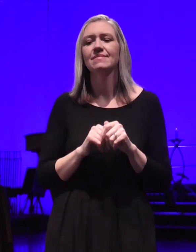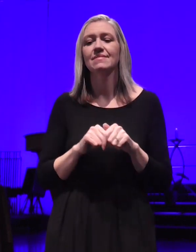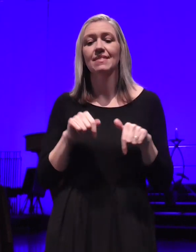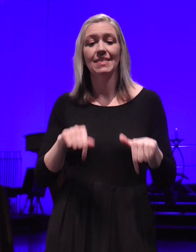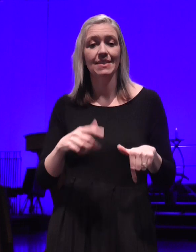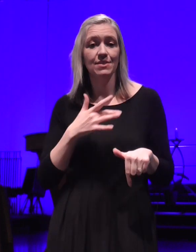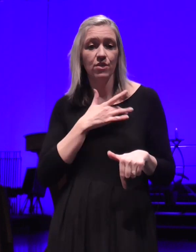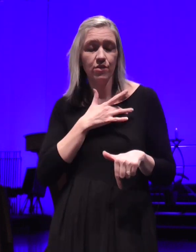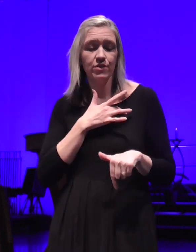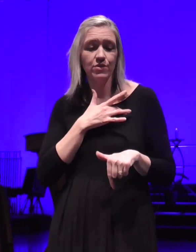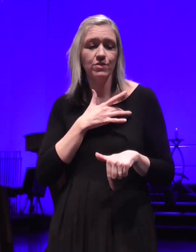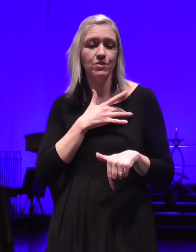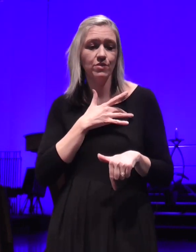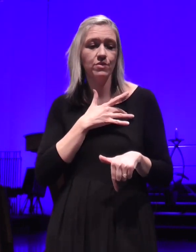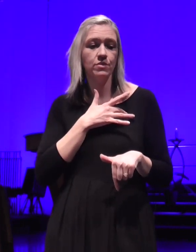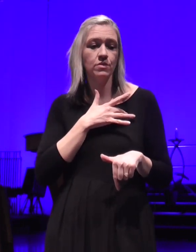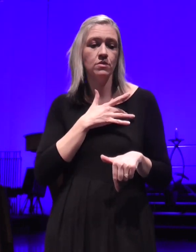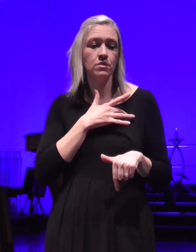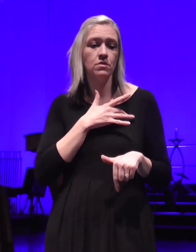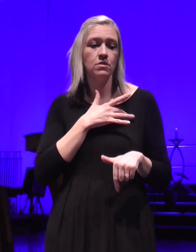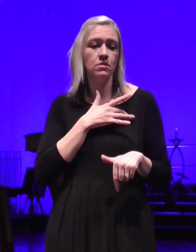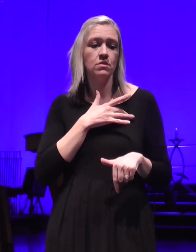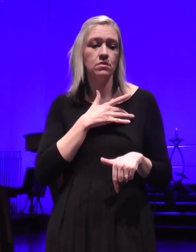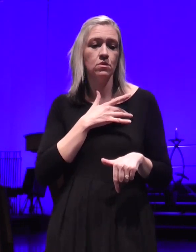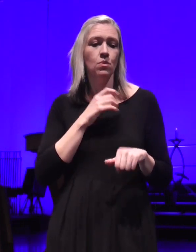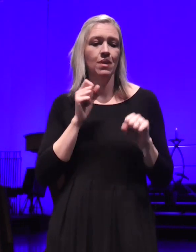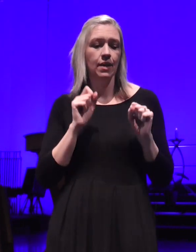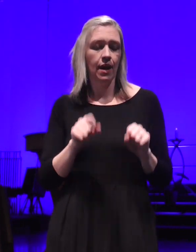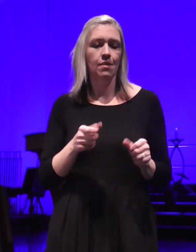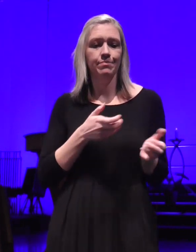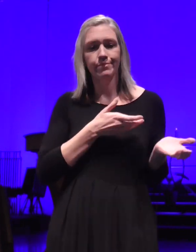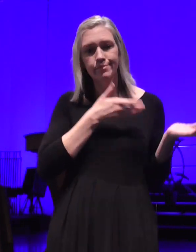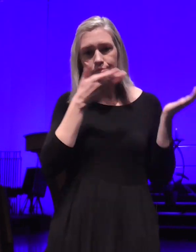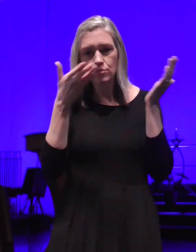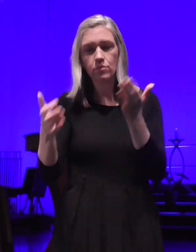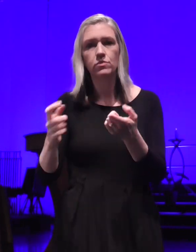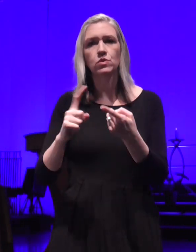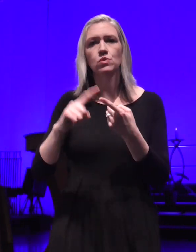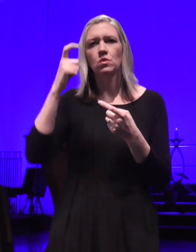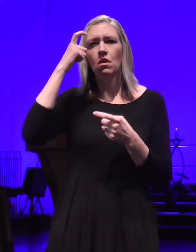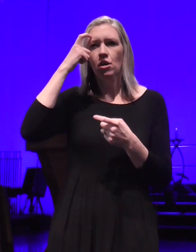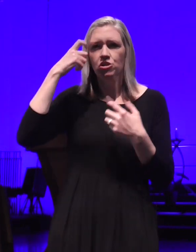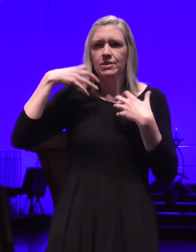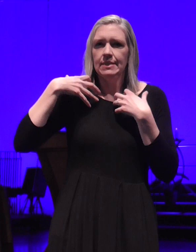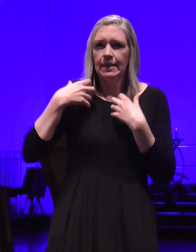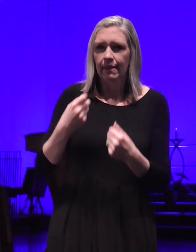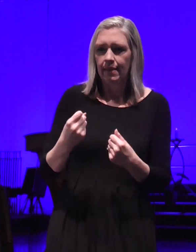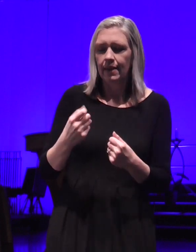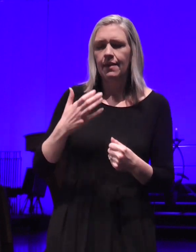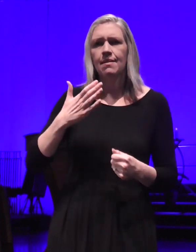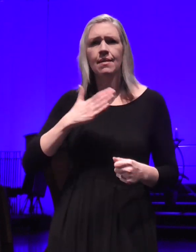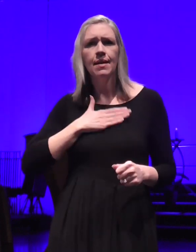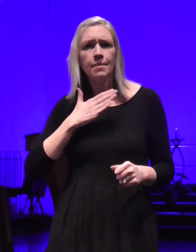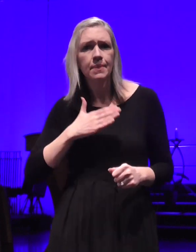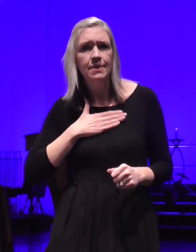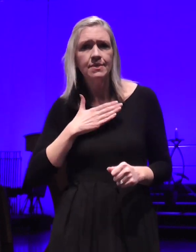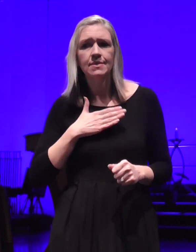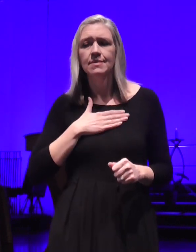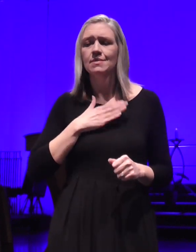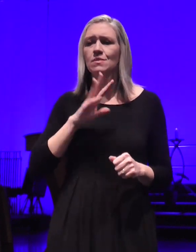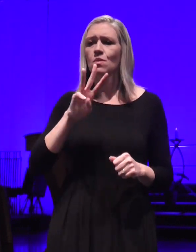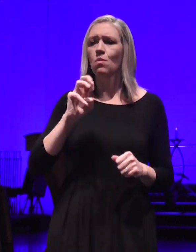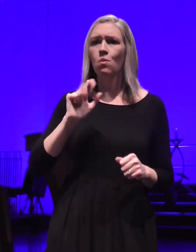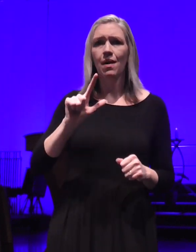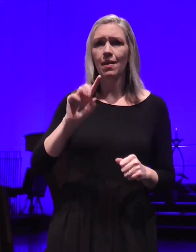heart, we can be transported into a consciousness of healing, of happiness, and of